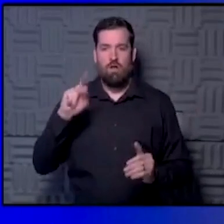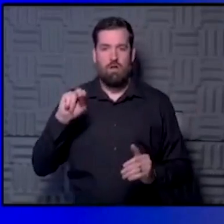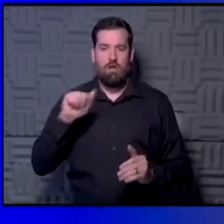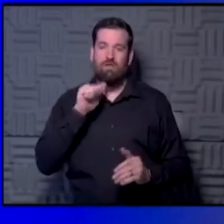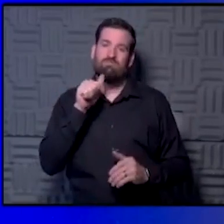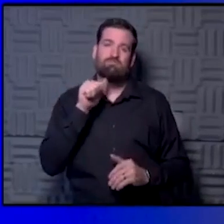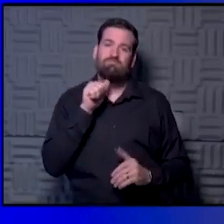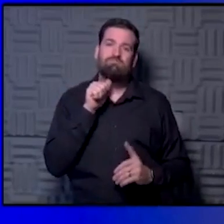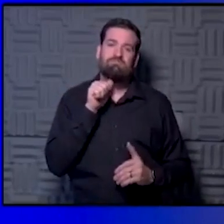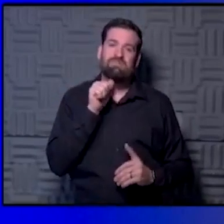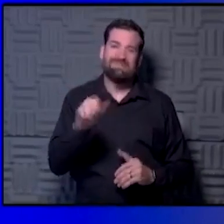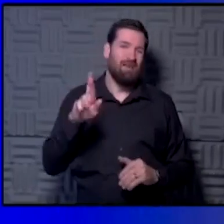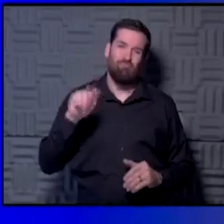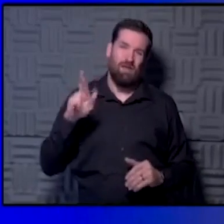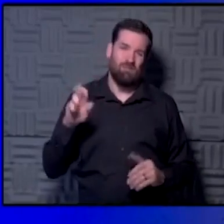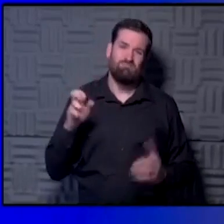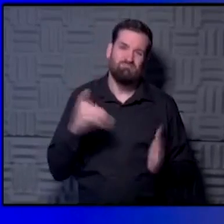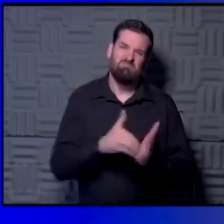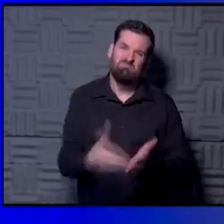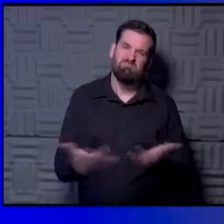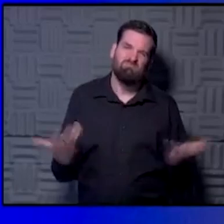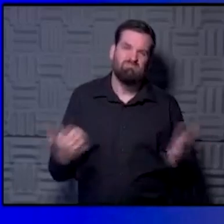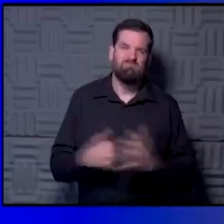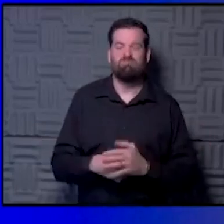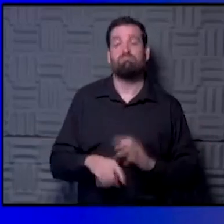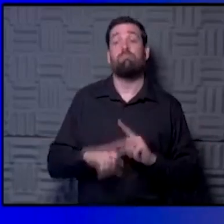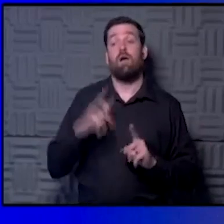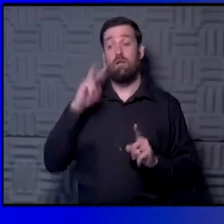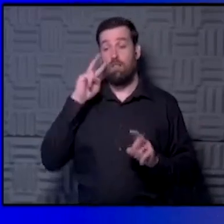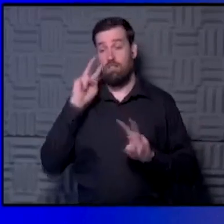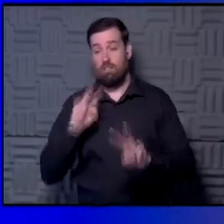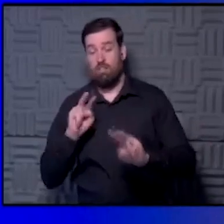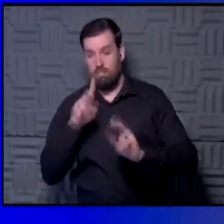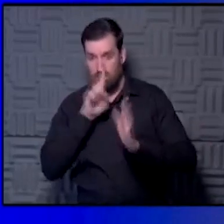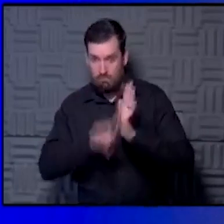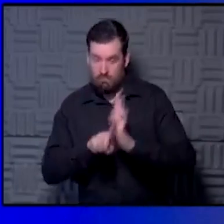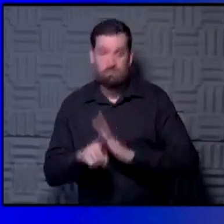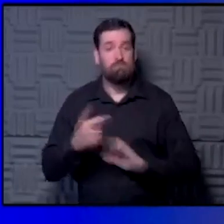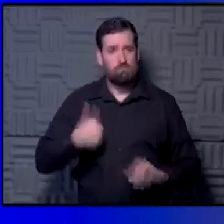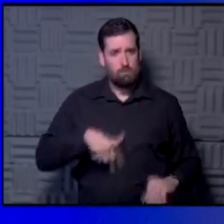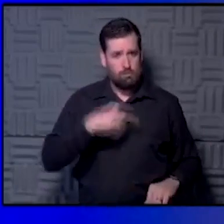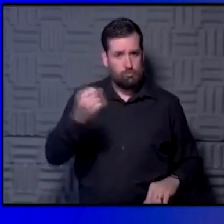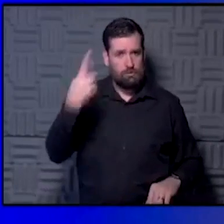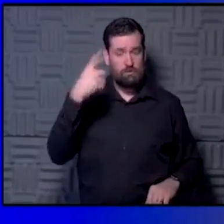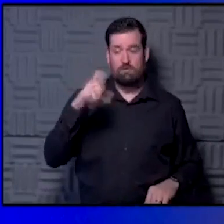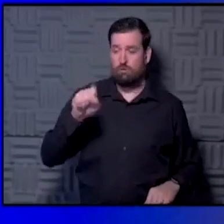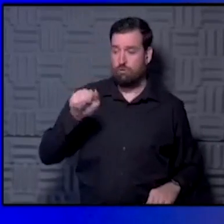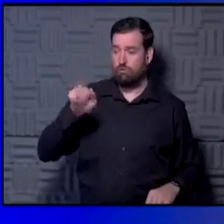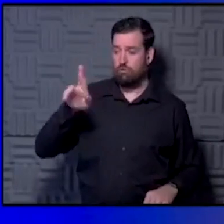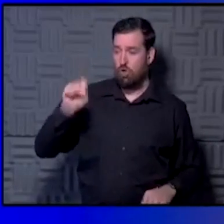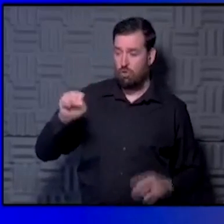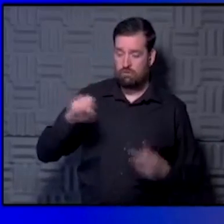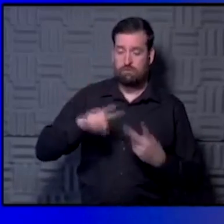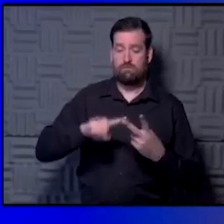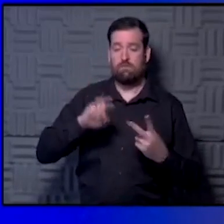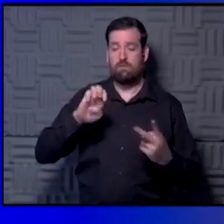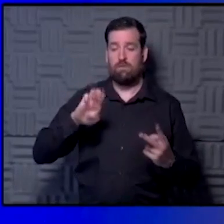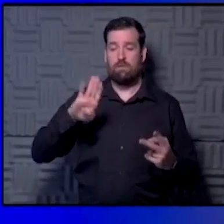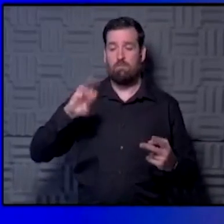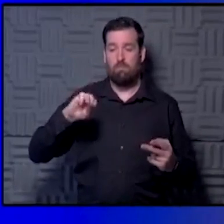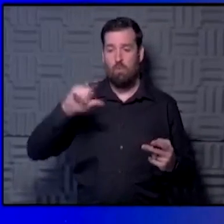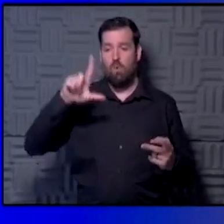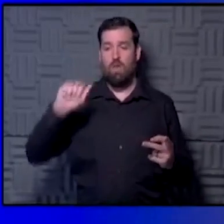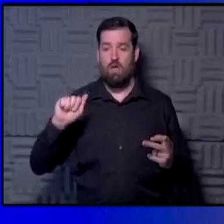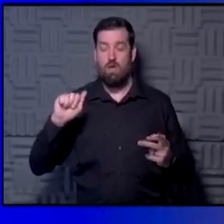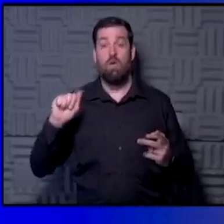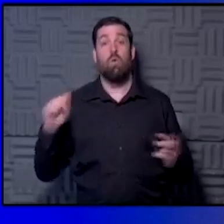unusual. But as we move further into this, we will certainly look. We do understand that even with SARS and even with Ebola, there was one